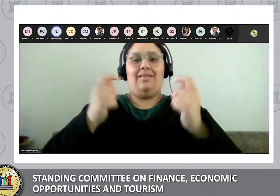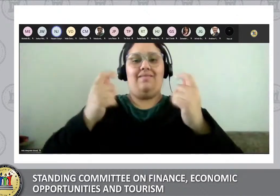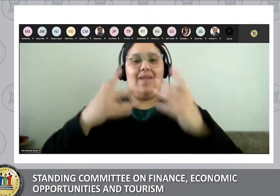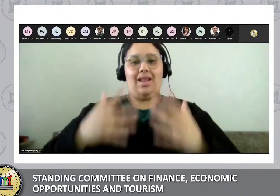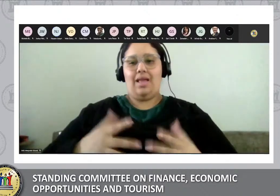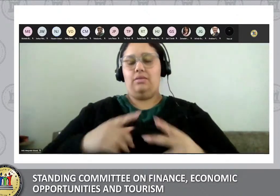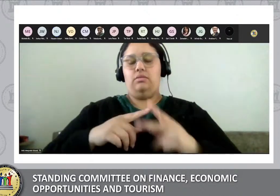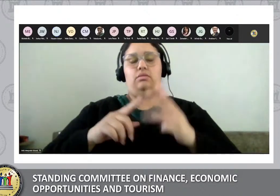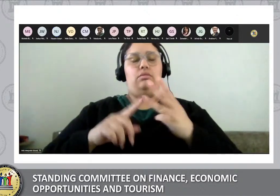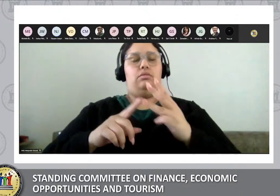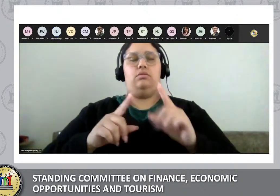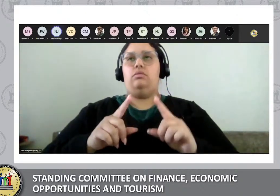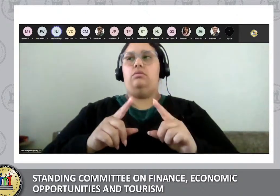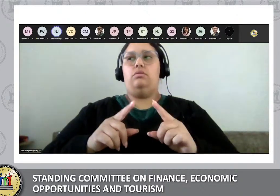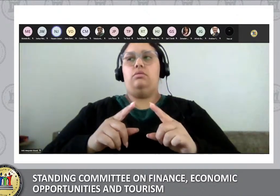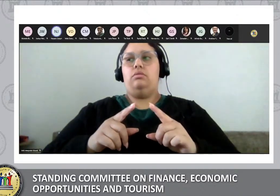finance,